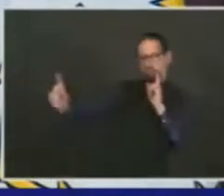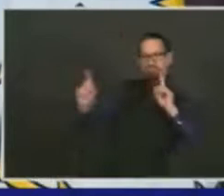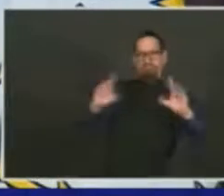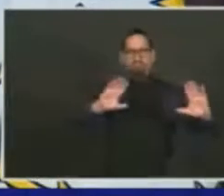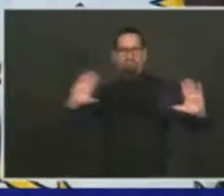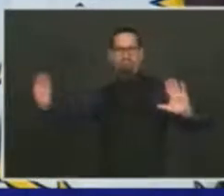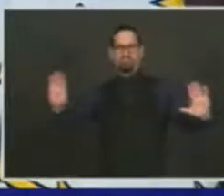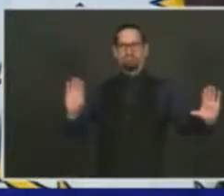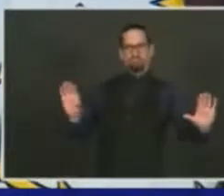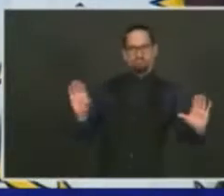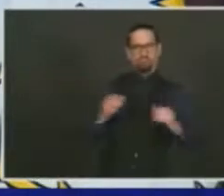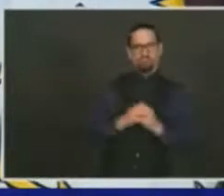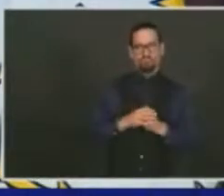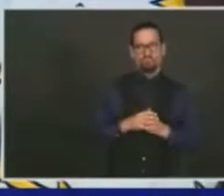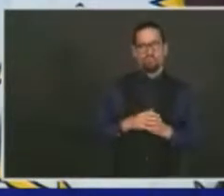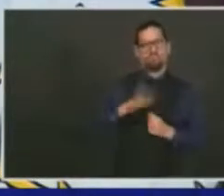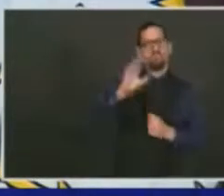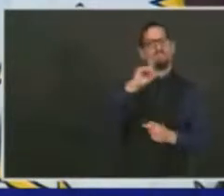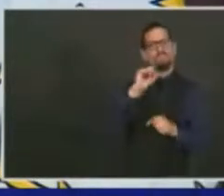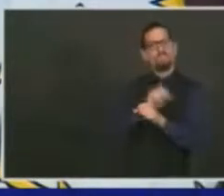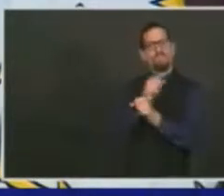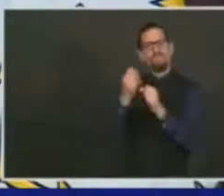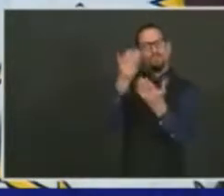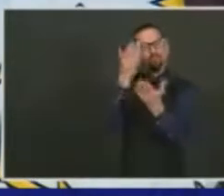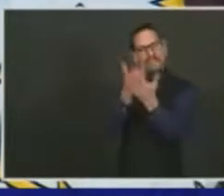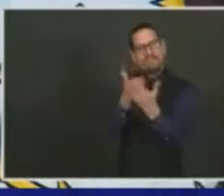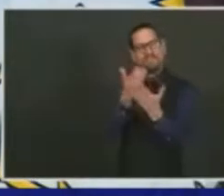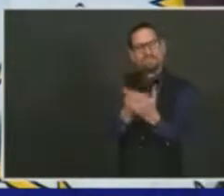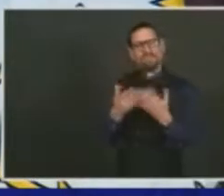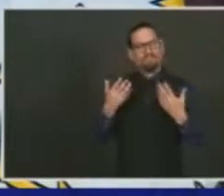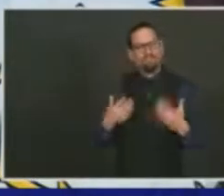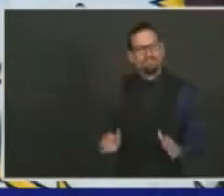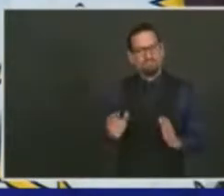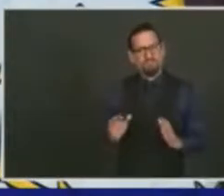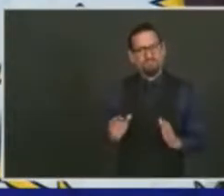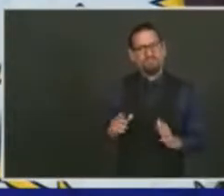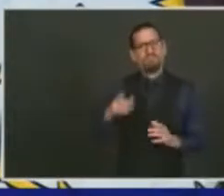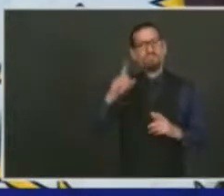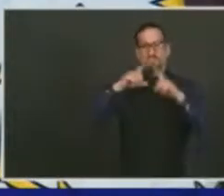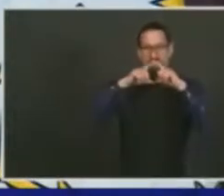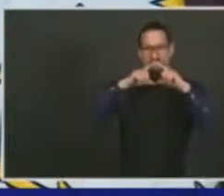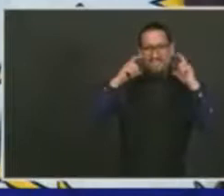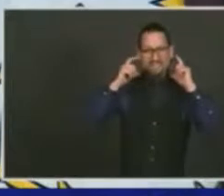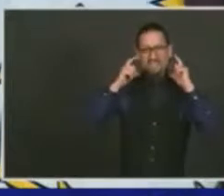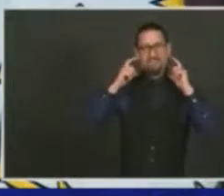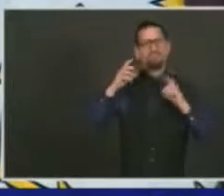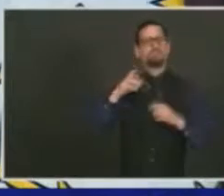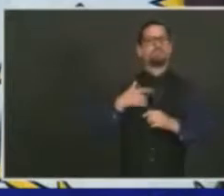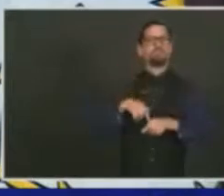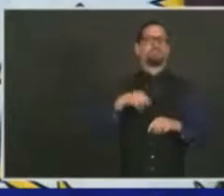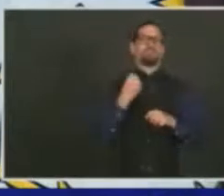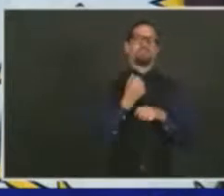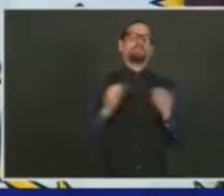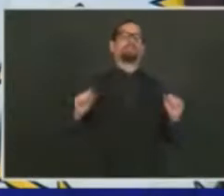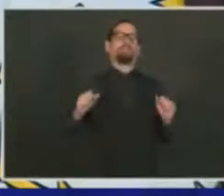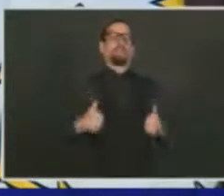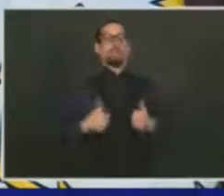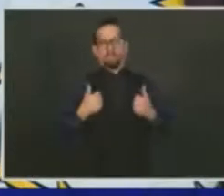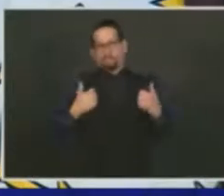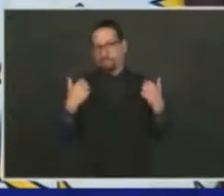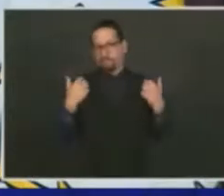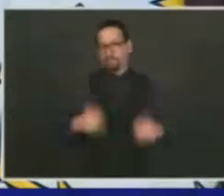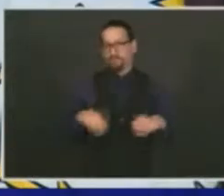facts. In a new study from the University of Washington, it had showed that if 95% of Americans wore masks around